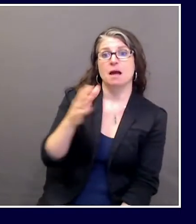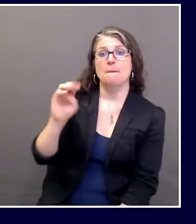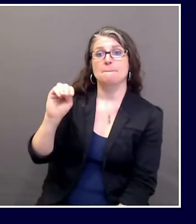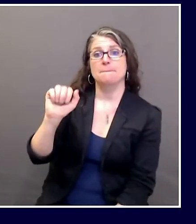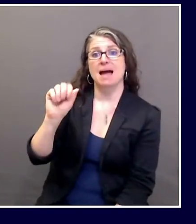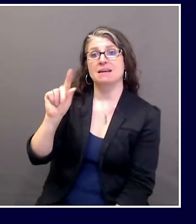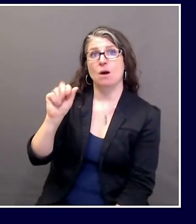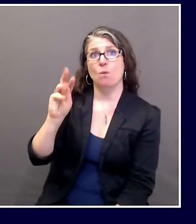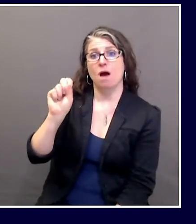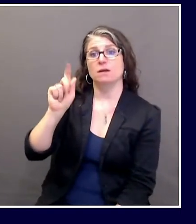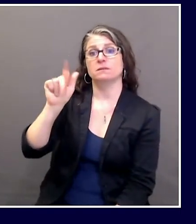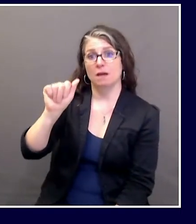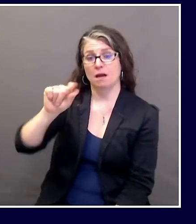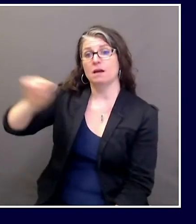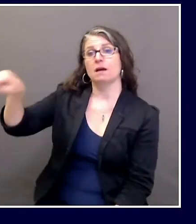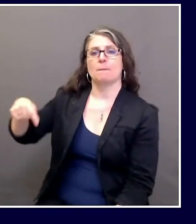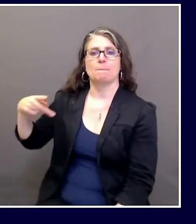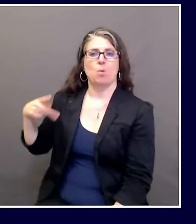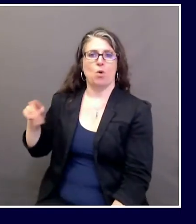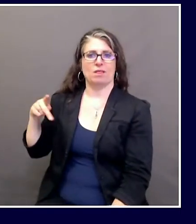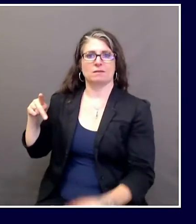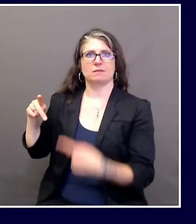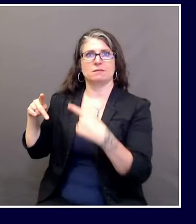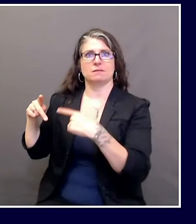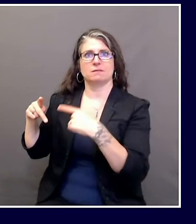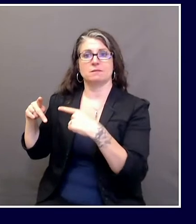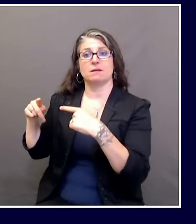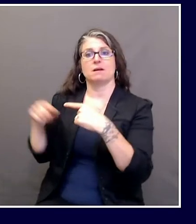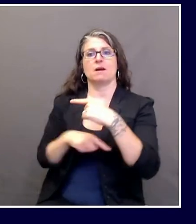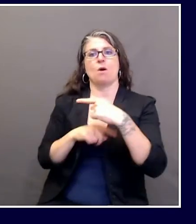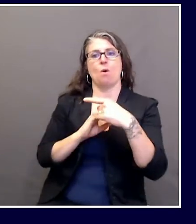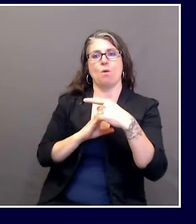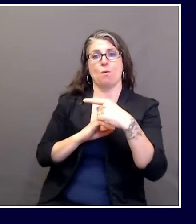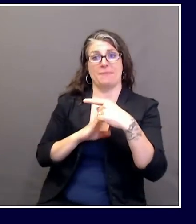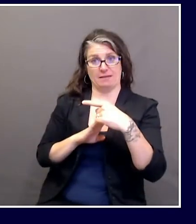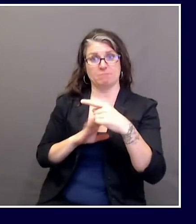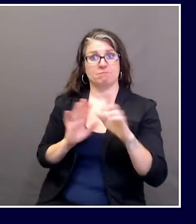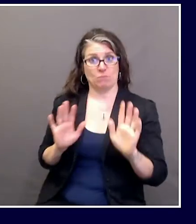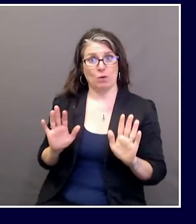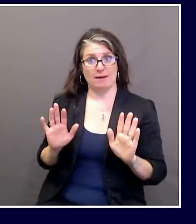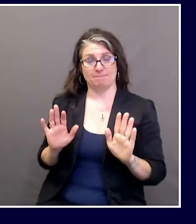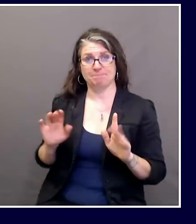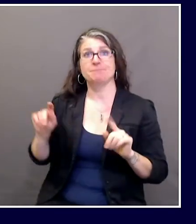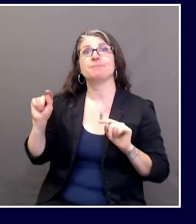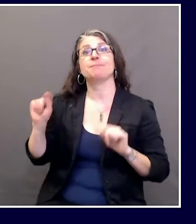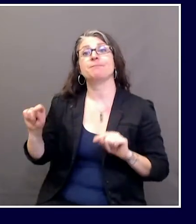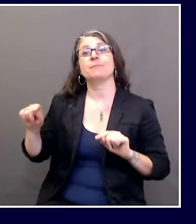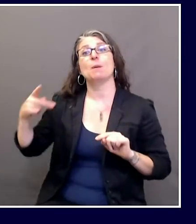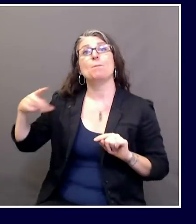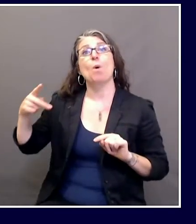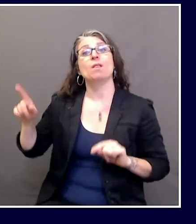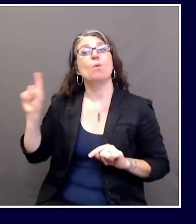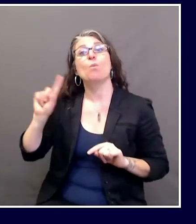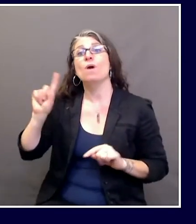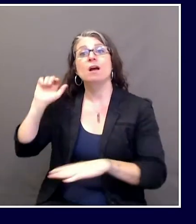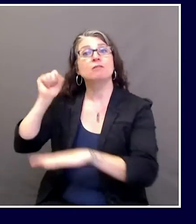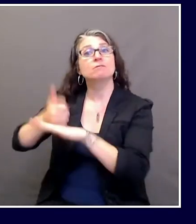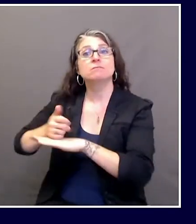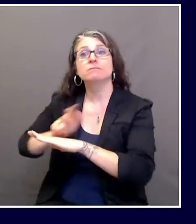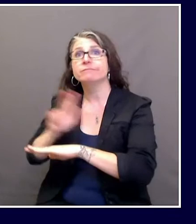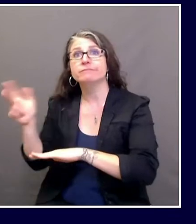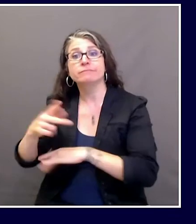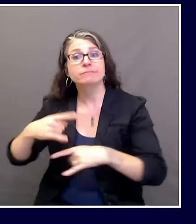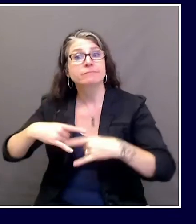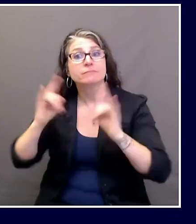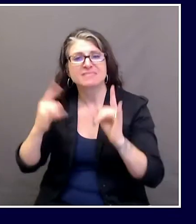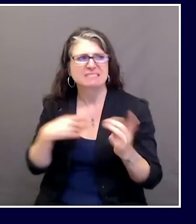ending its mission in Old Orchard Beach. We are finalizing the location in Portland where that mobile unit will be for the